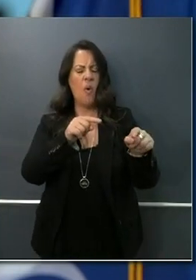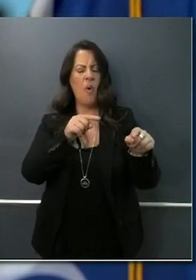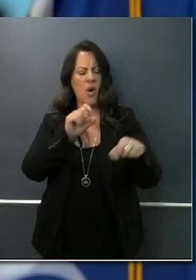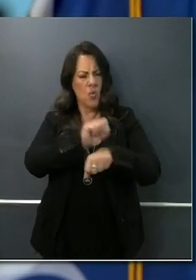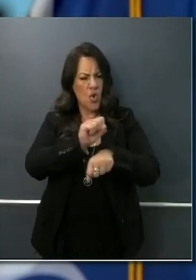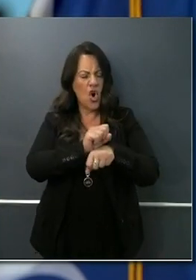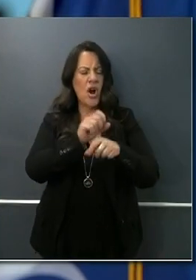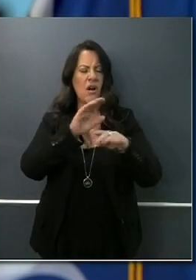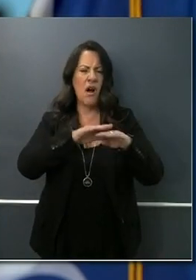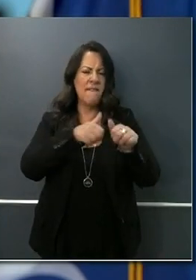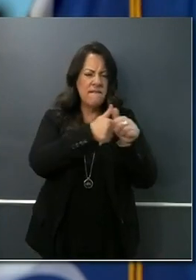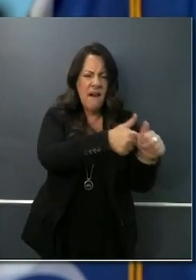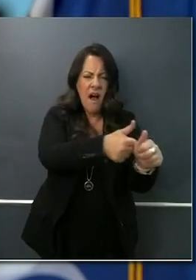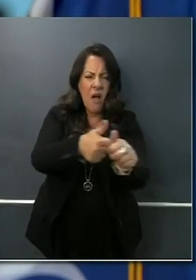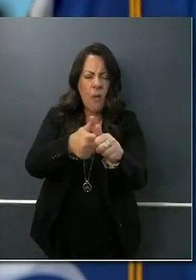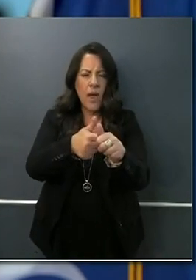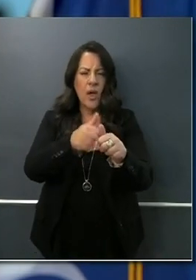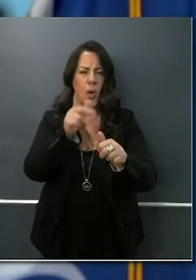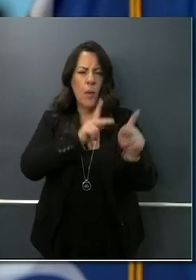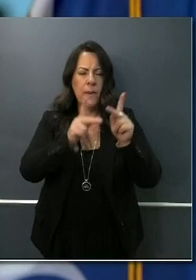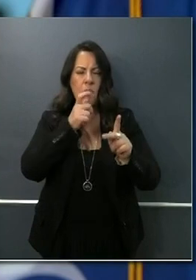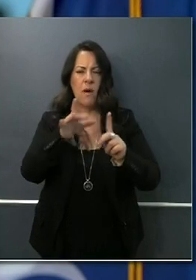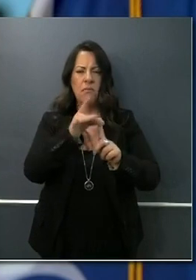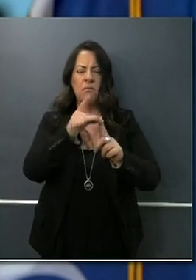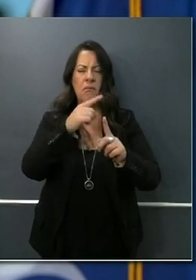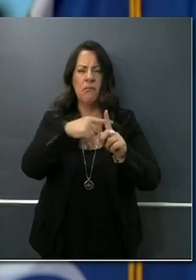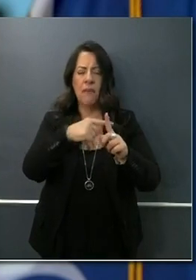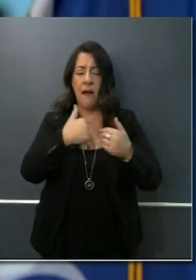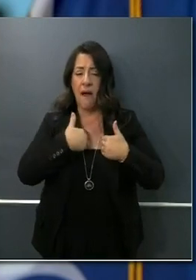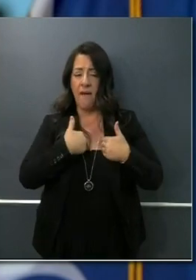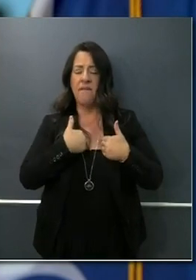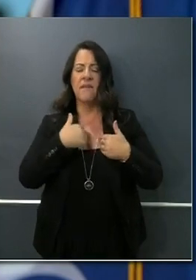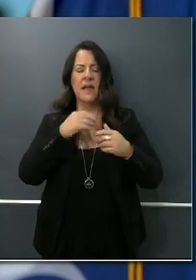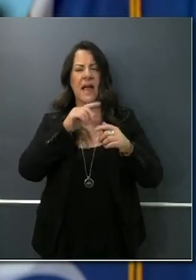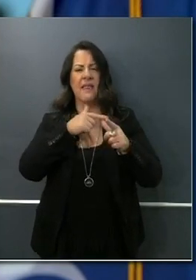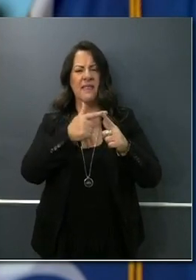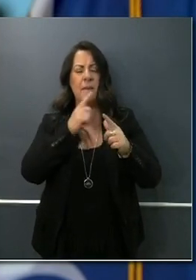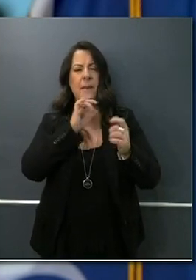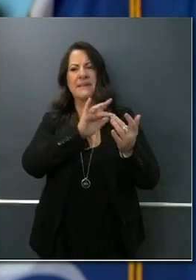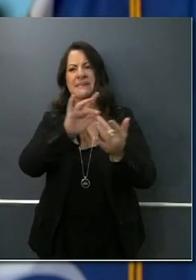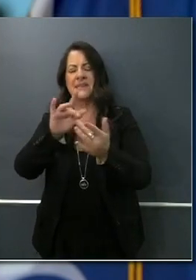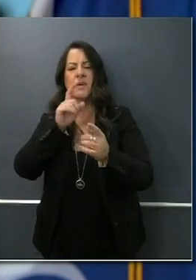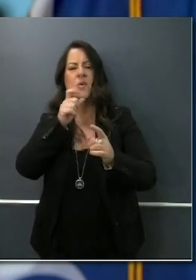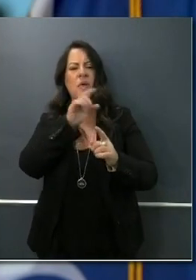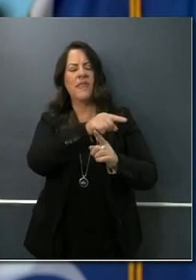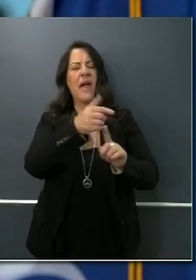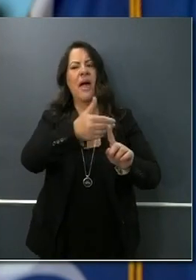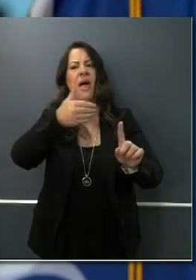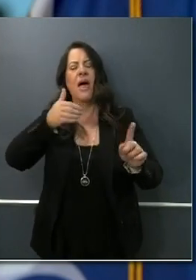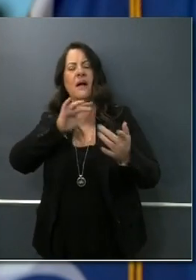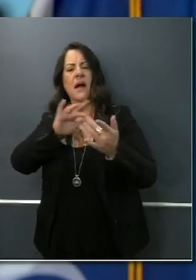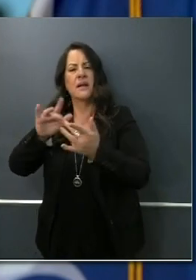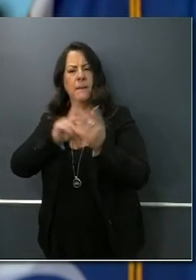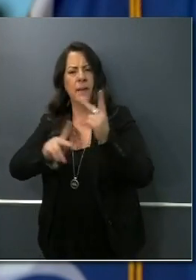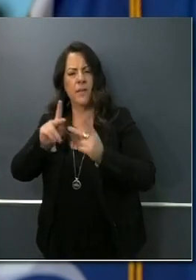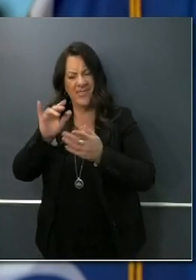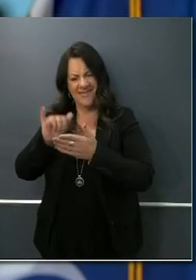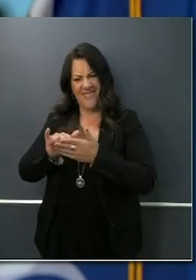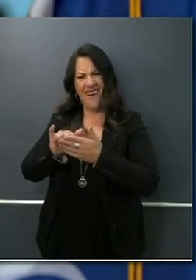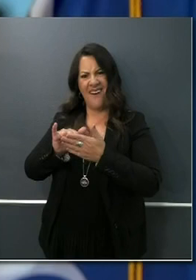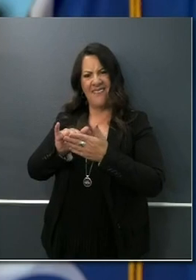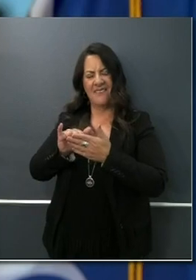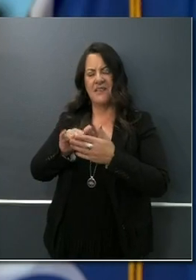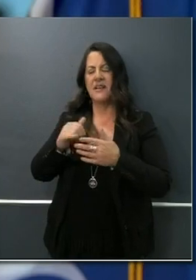bottom-up perspective, building on the existing capacity and the expertise and workforce at the county level, supplementing at the state